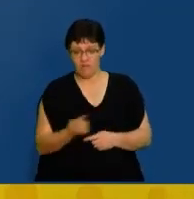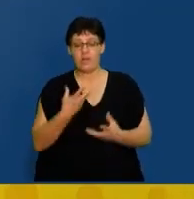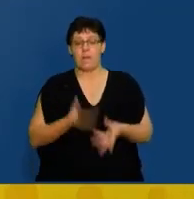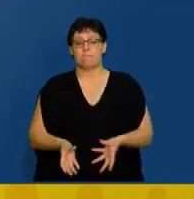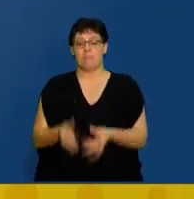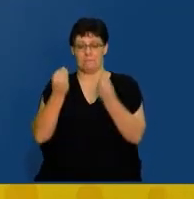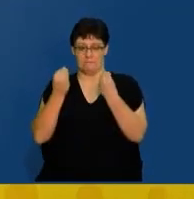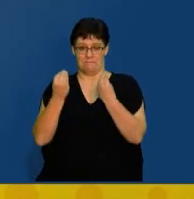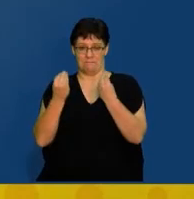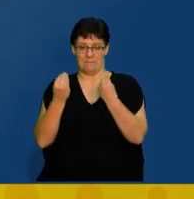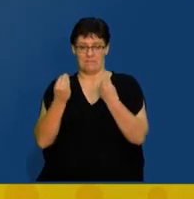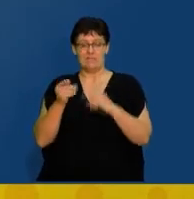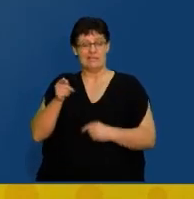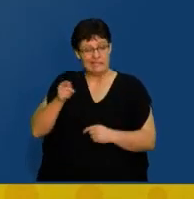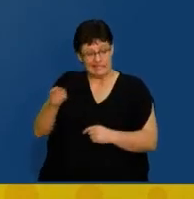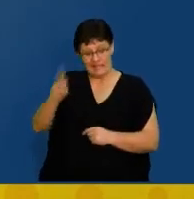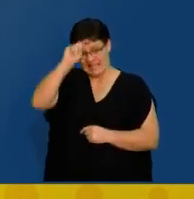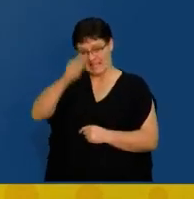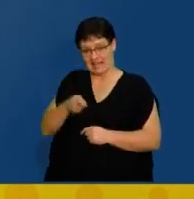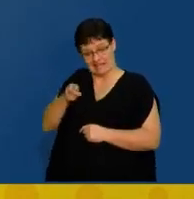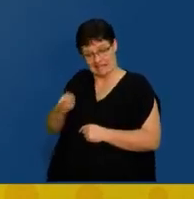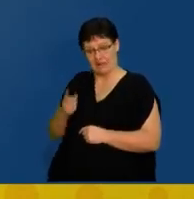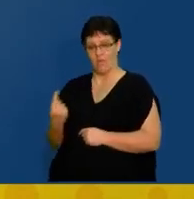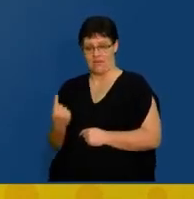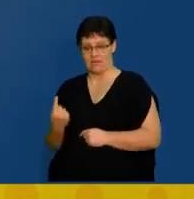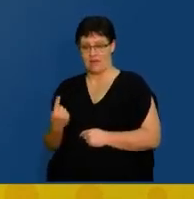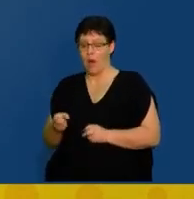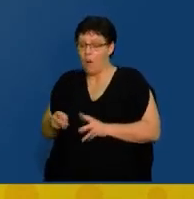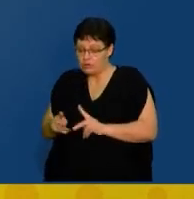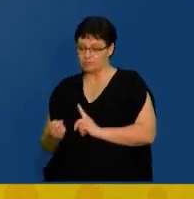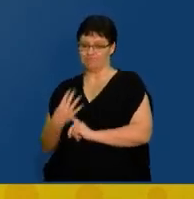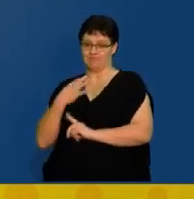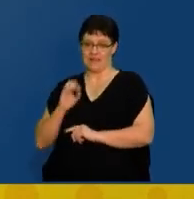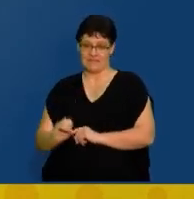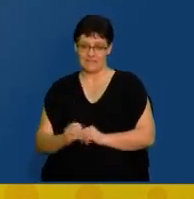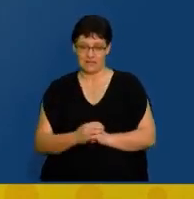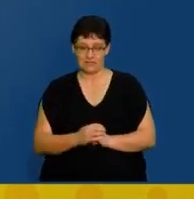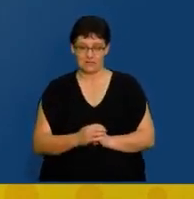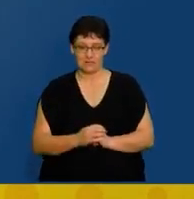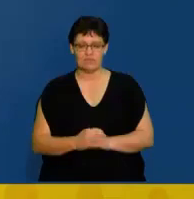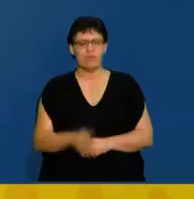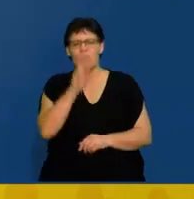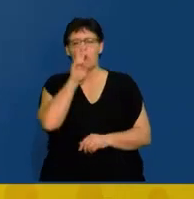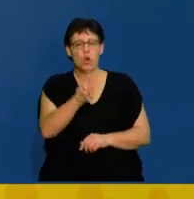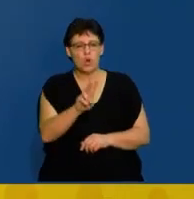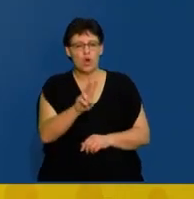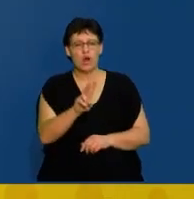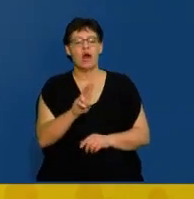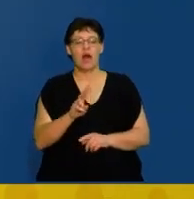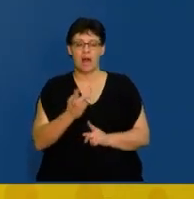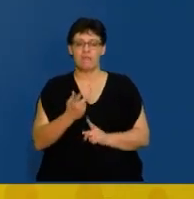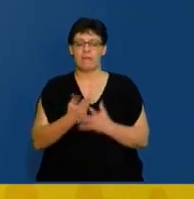condition, which in this case is this son that might have that opportunity. So guys, we've looked at the inheritance of